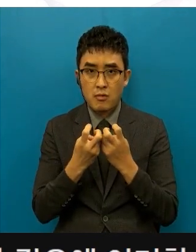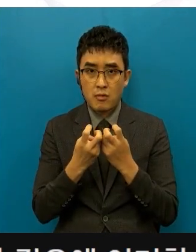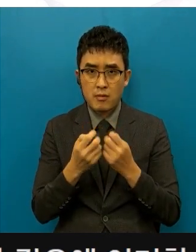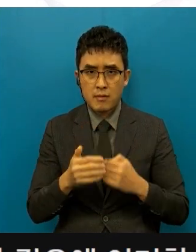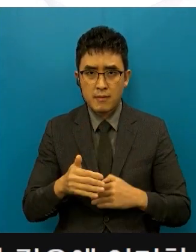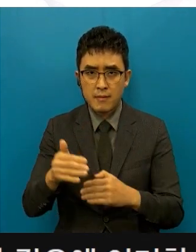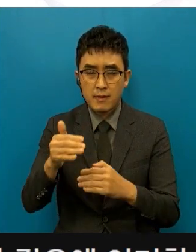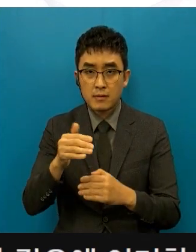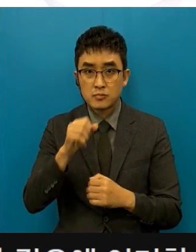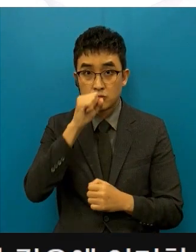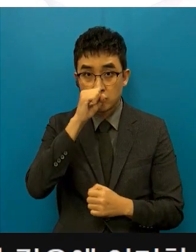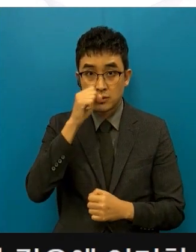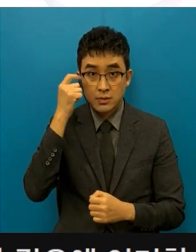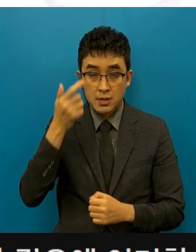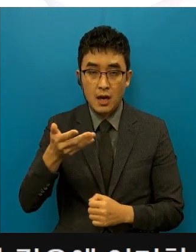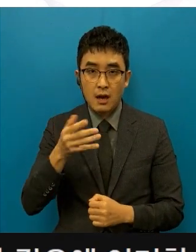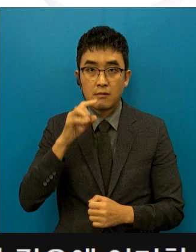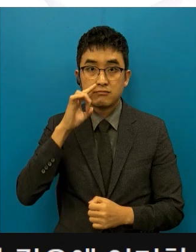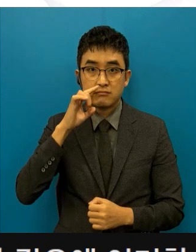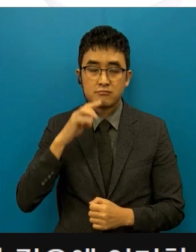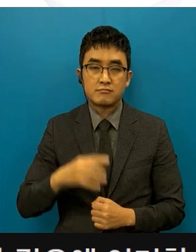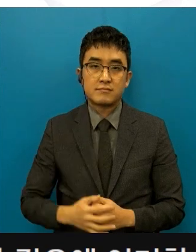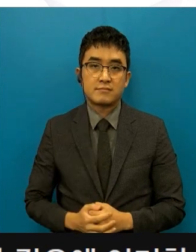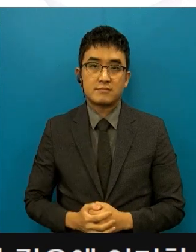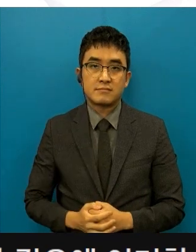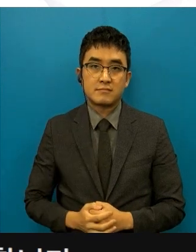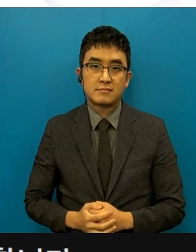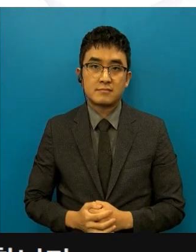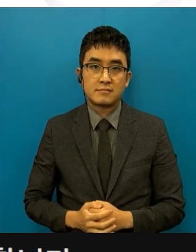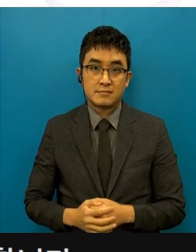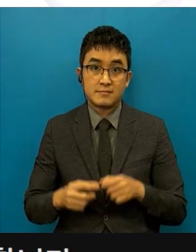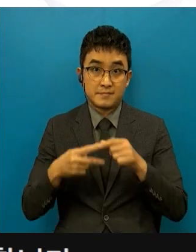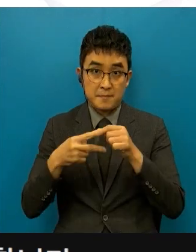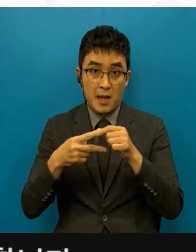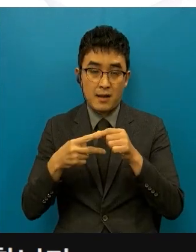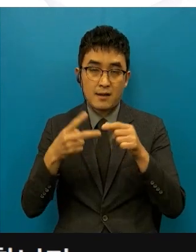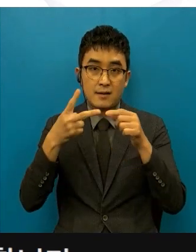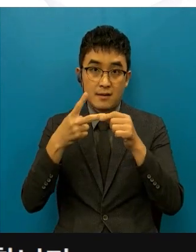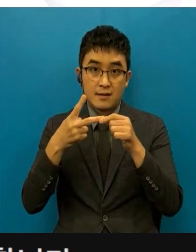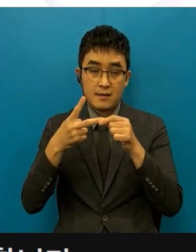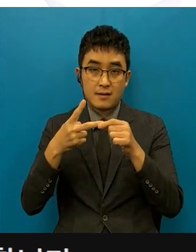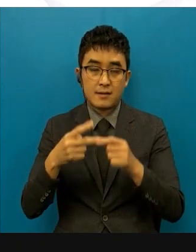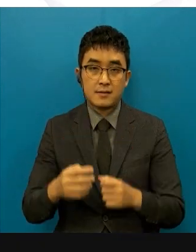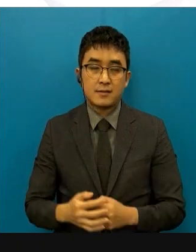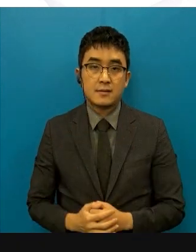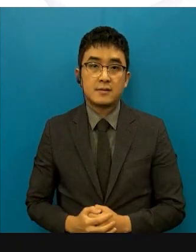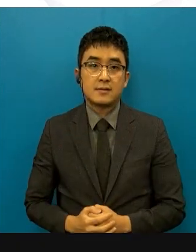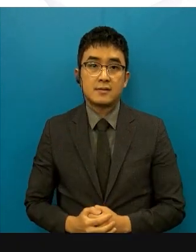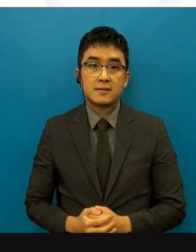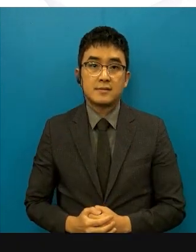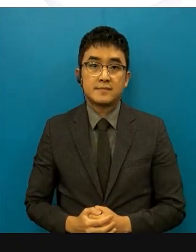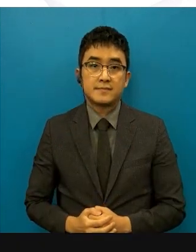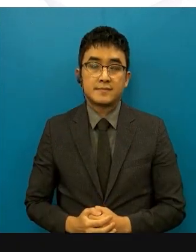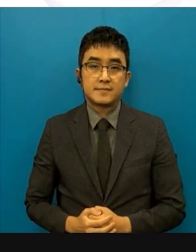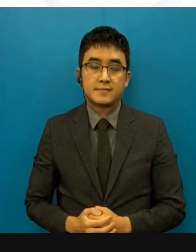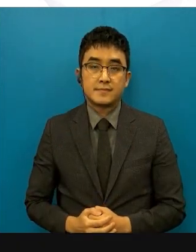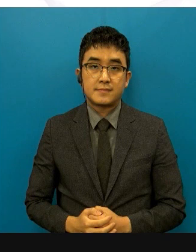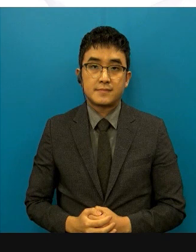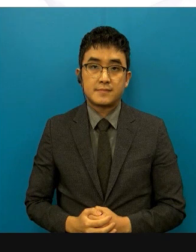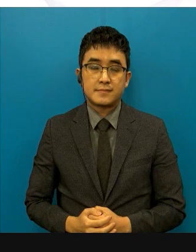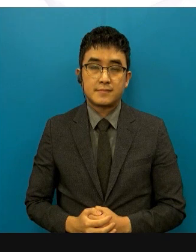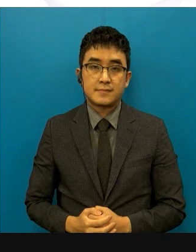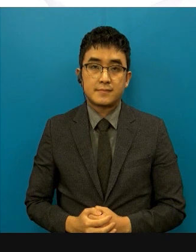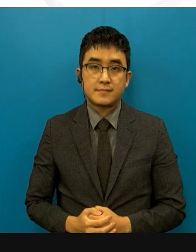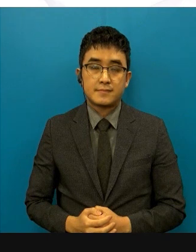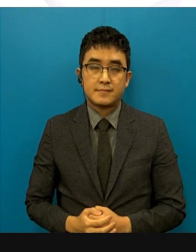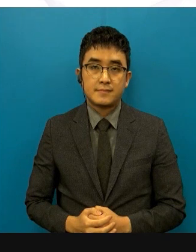my first question. The second question is, of course, we can talk about the the assisted suicide